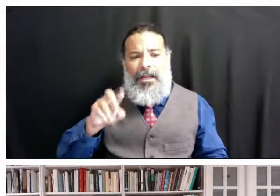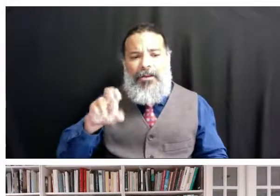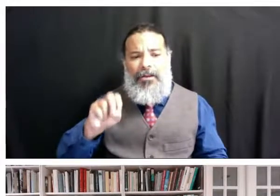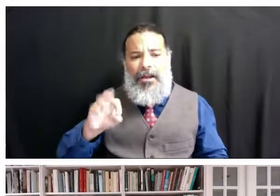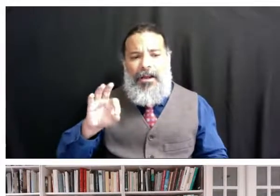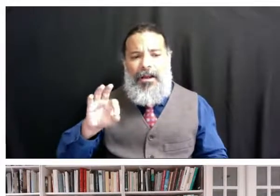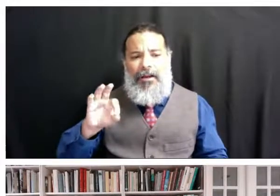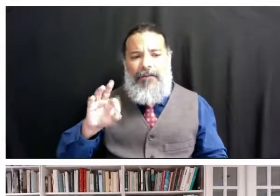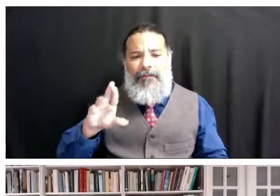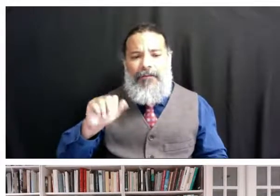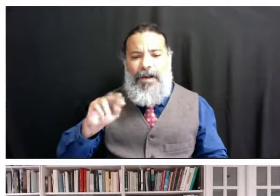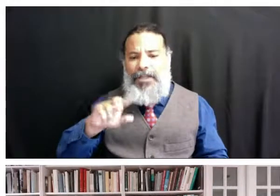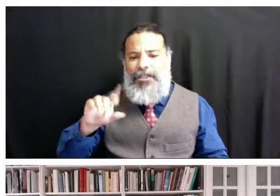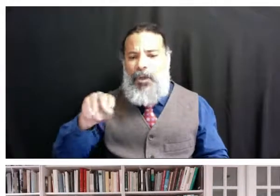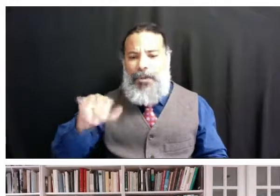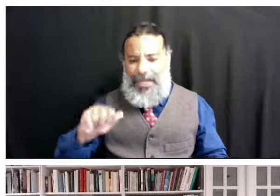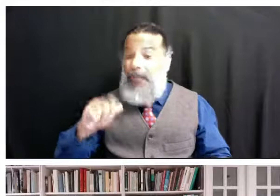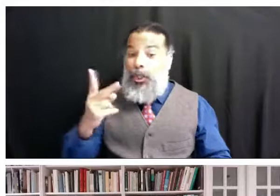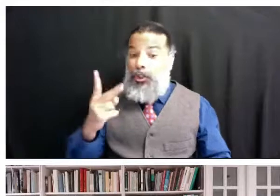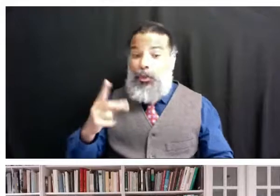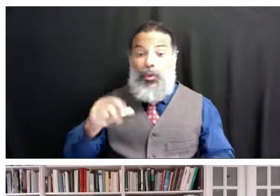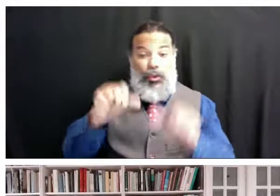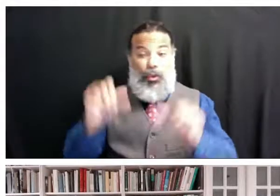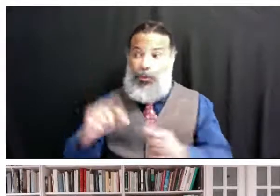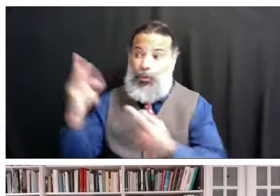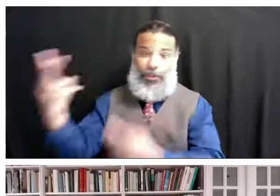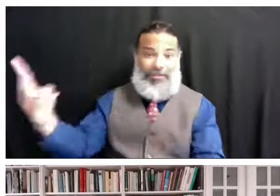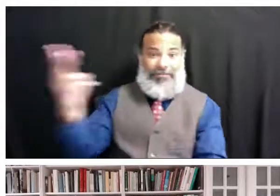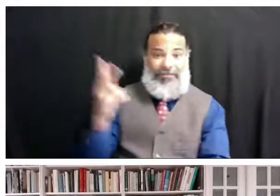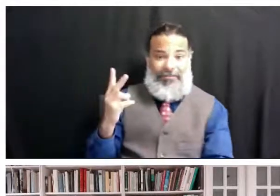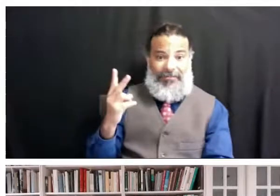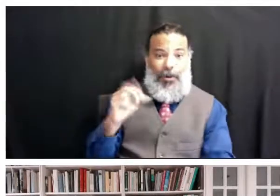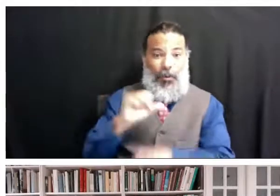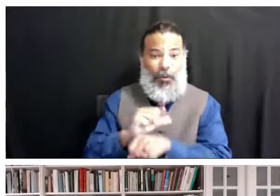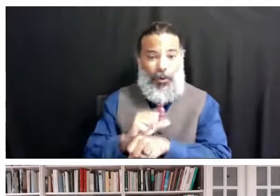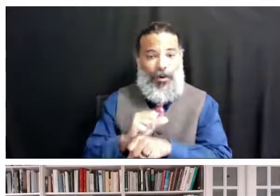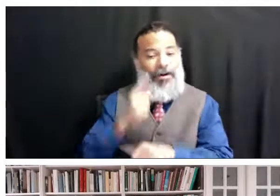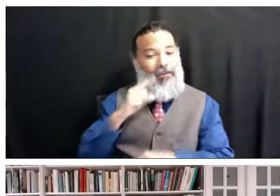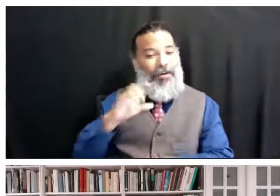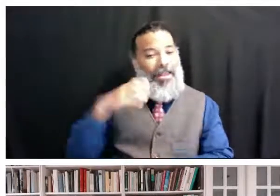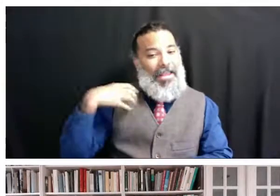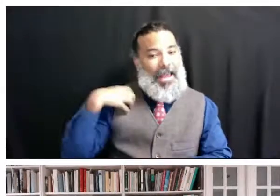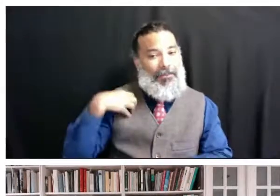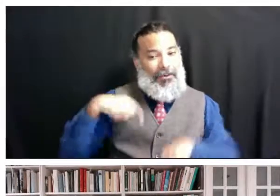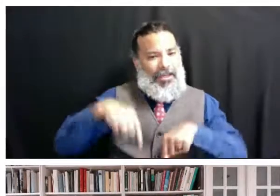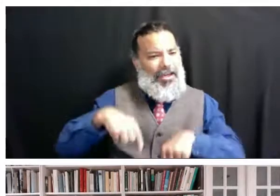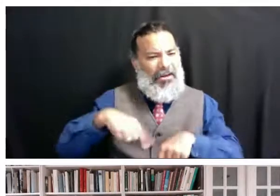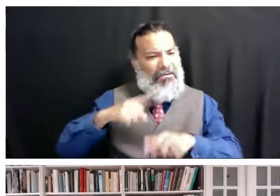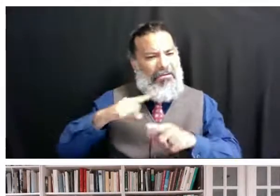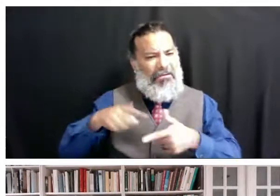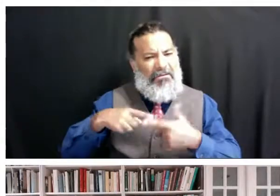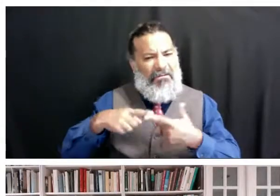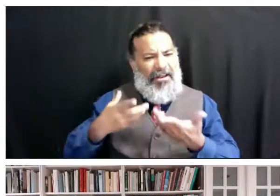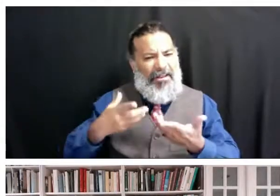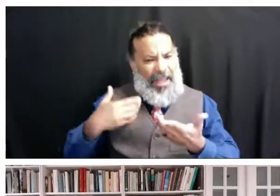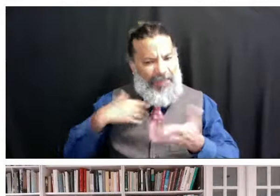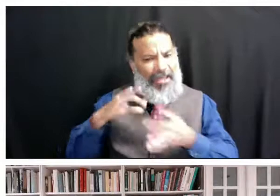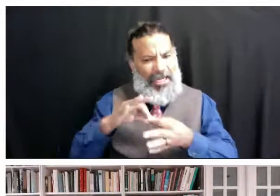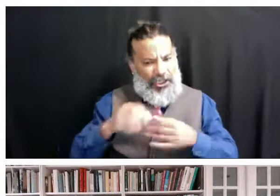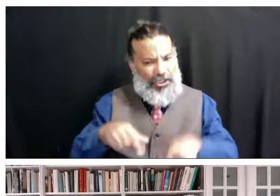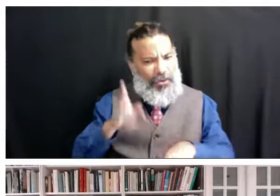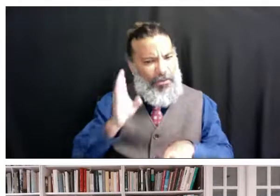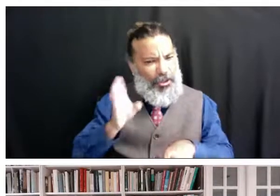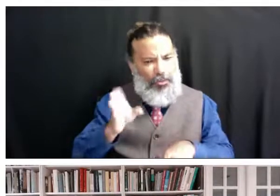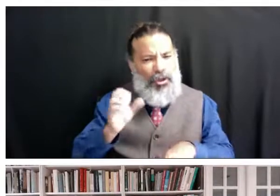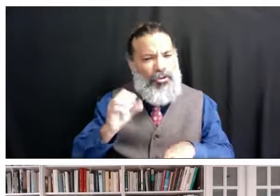We know you mentioned the two Italian sculptors who worked with Latrobe on the Capitol, but they also have connections here in